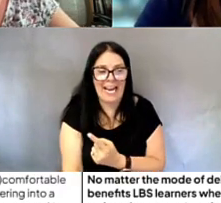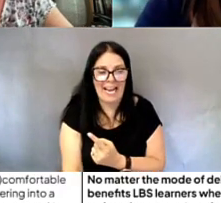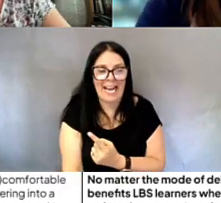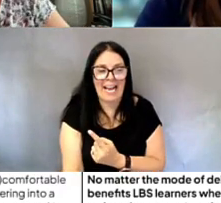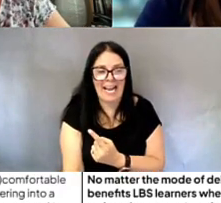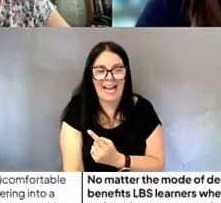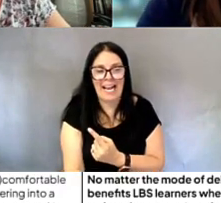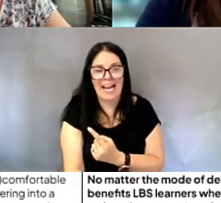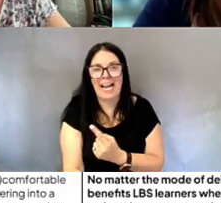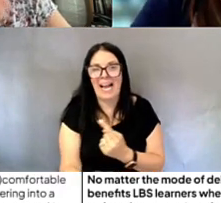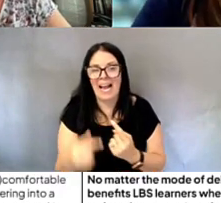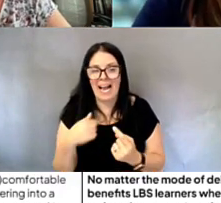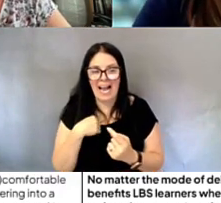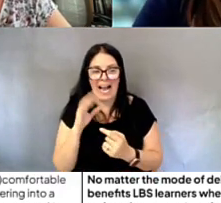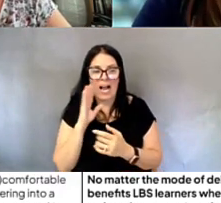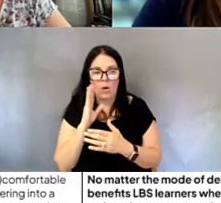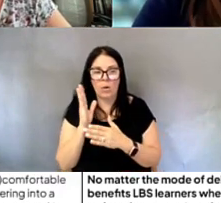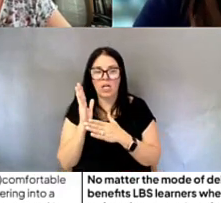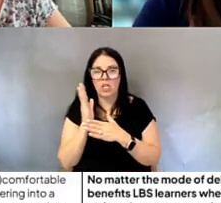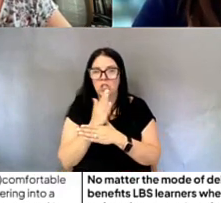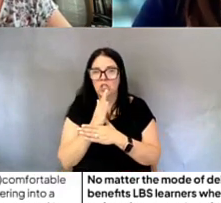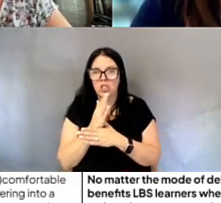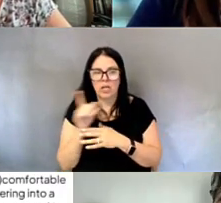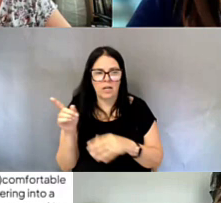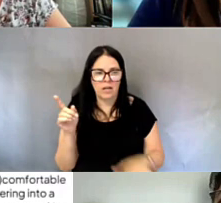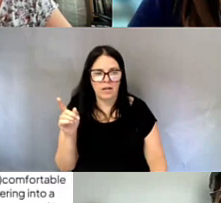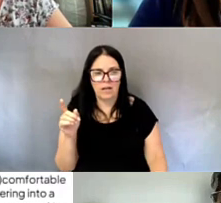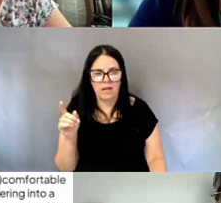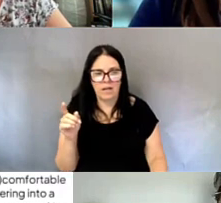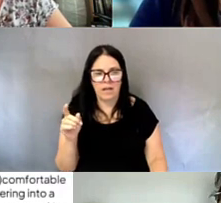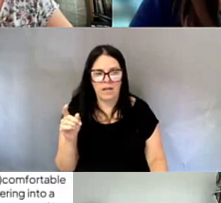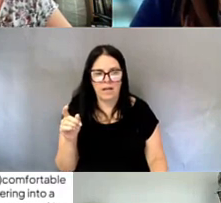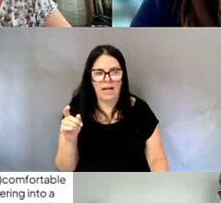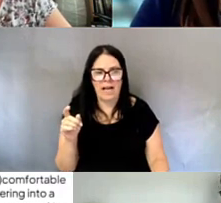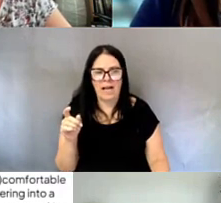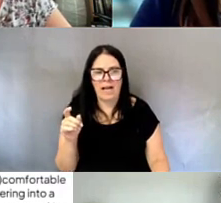going to share Olga, Yes. I'm sorry to interrupt